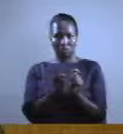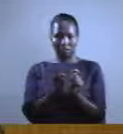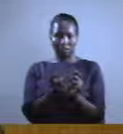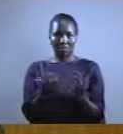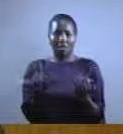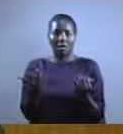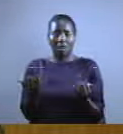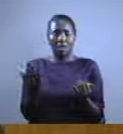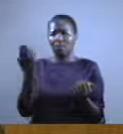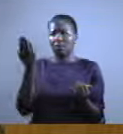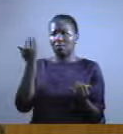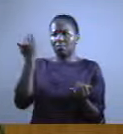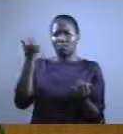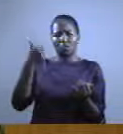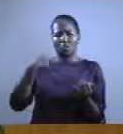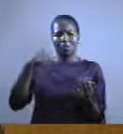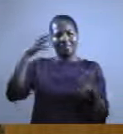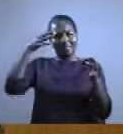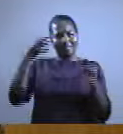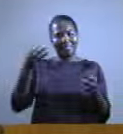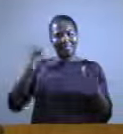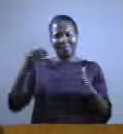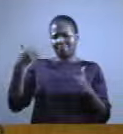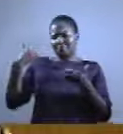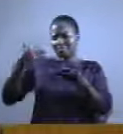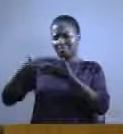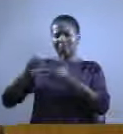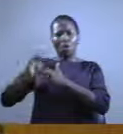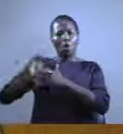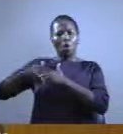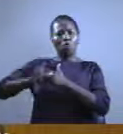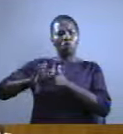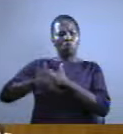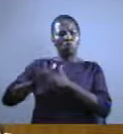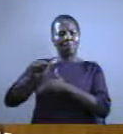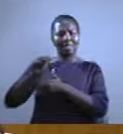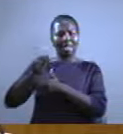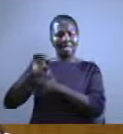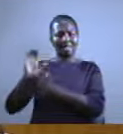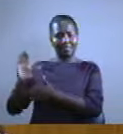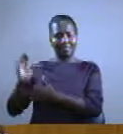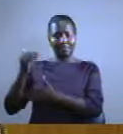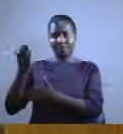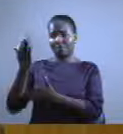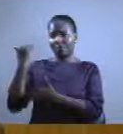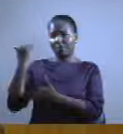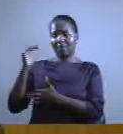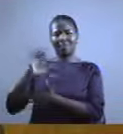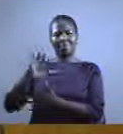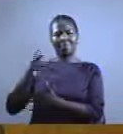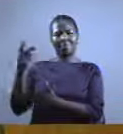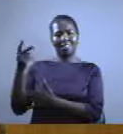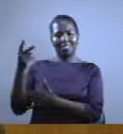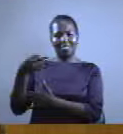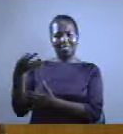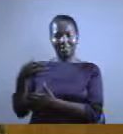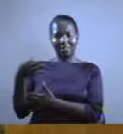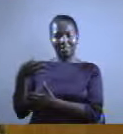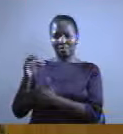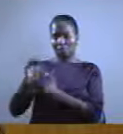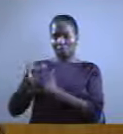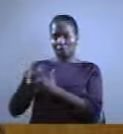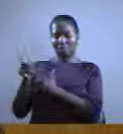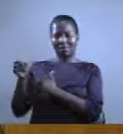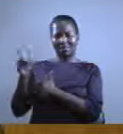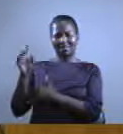resolutions taken to its conferences. It was in the conference that the 53 conference